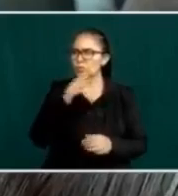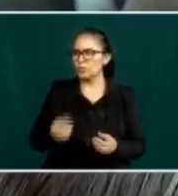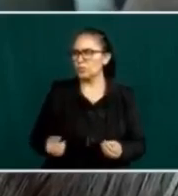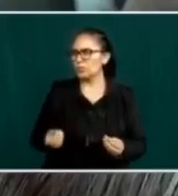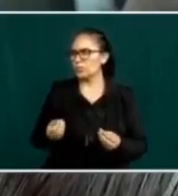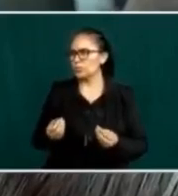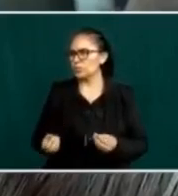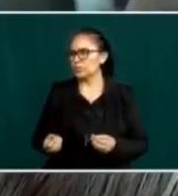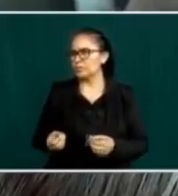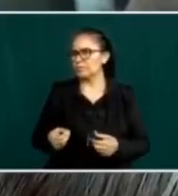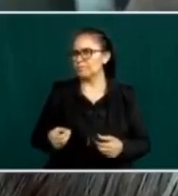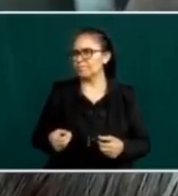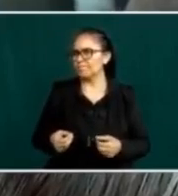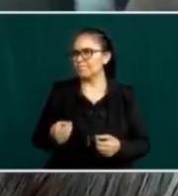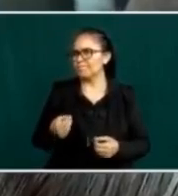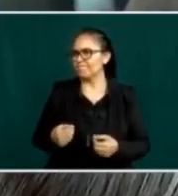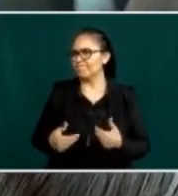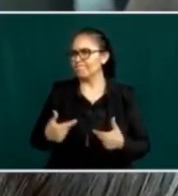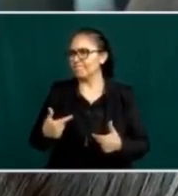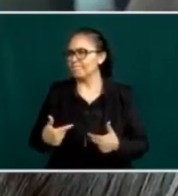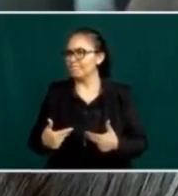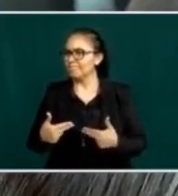and they've made a great business